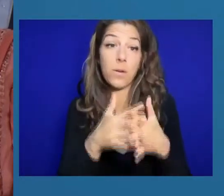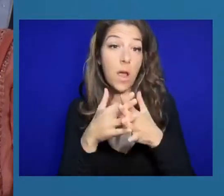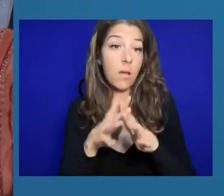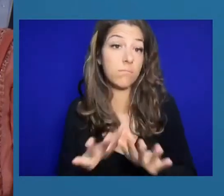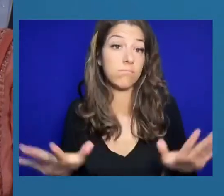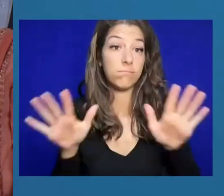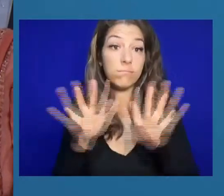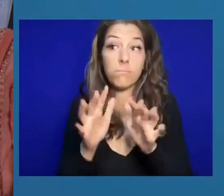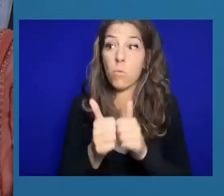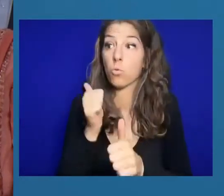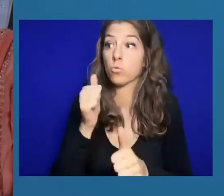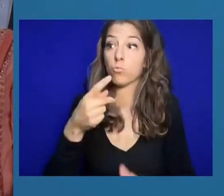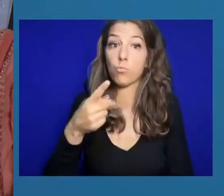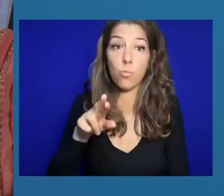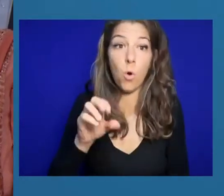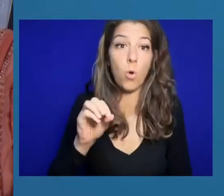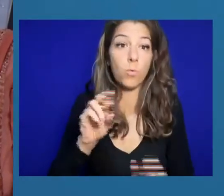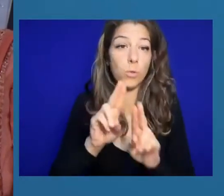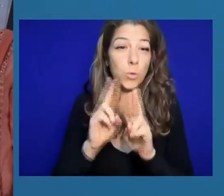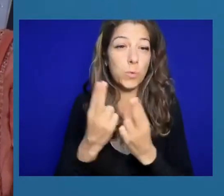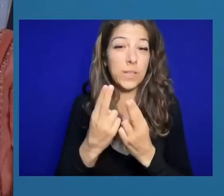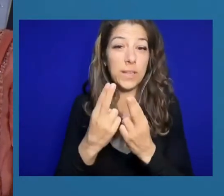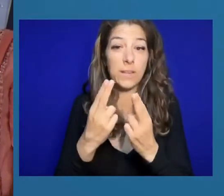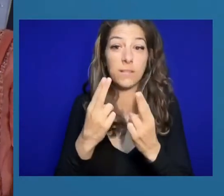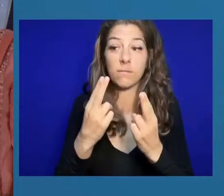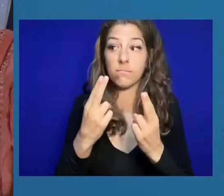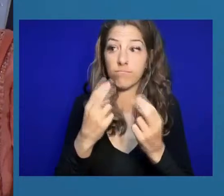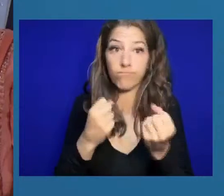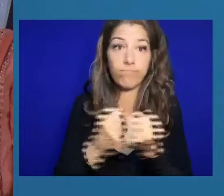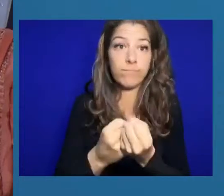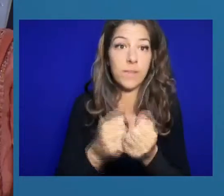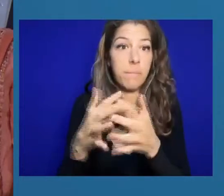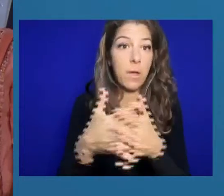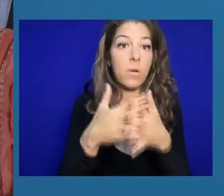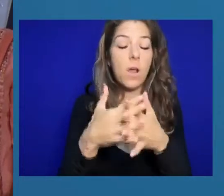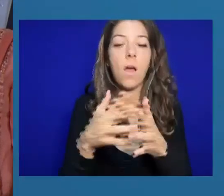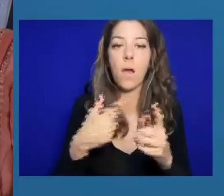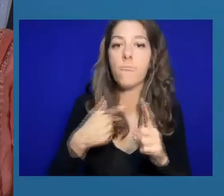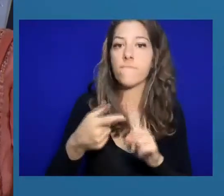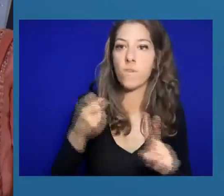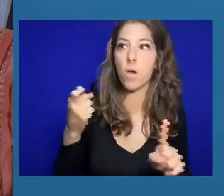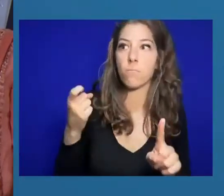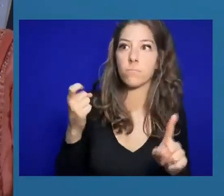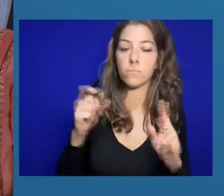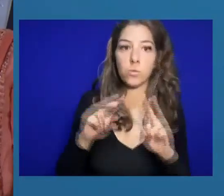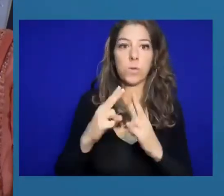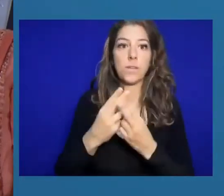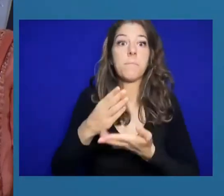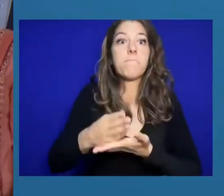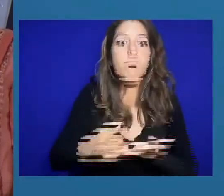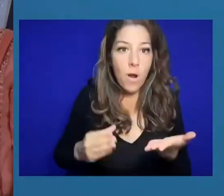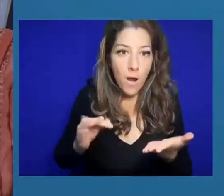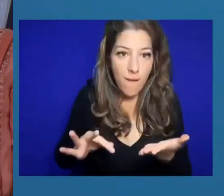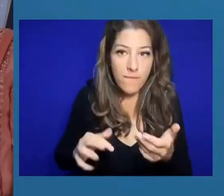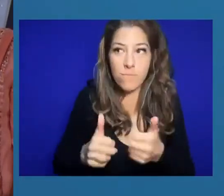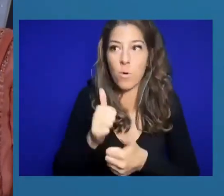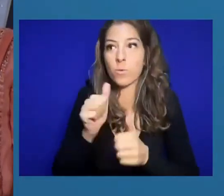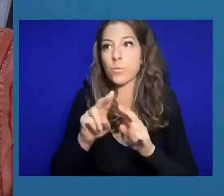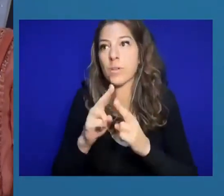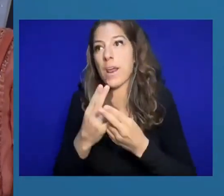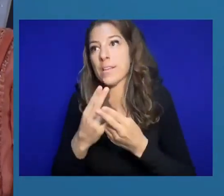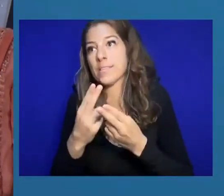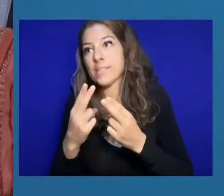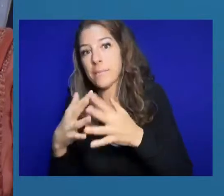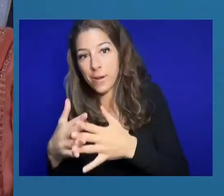most pro-union state in America, and I happen to come from the most unionized part of the most unionized state in New York, and that